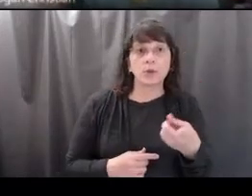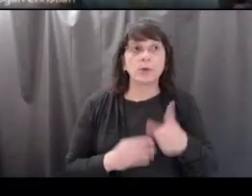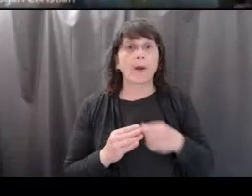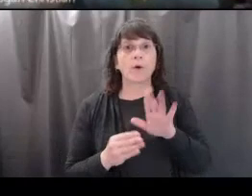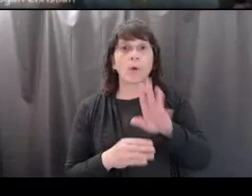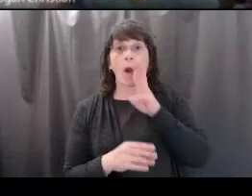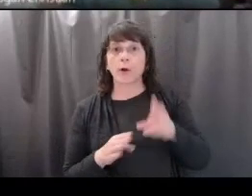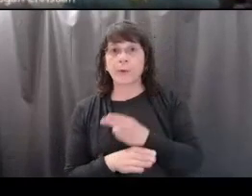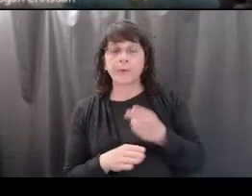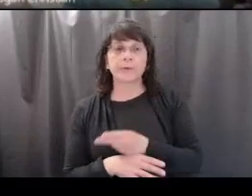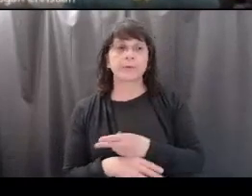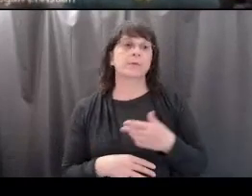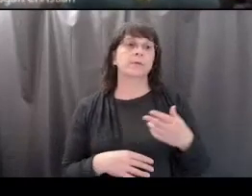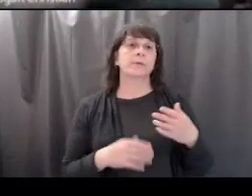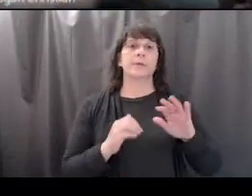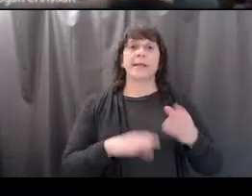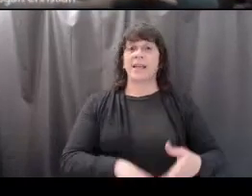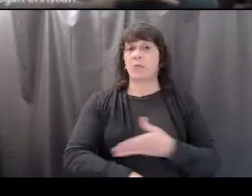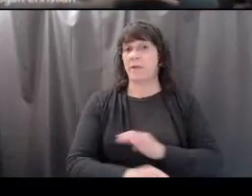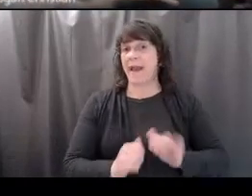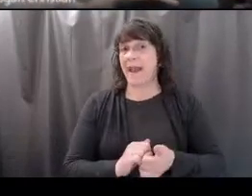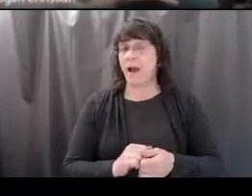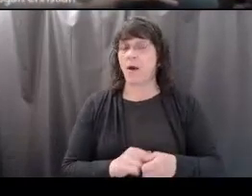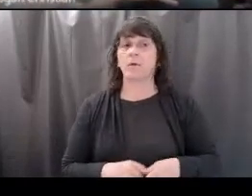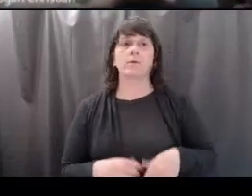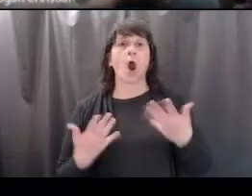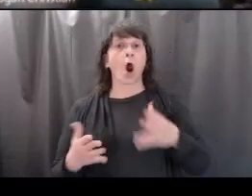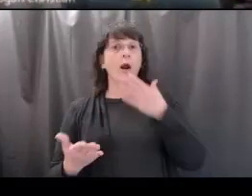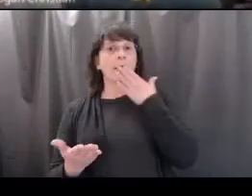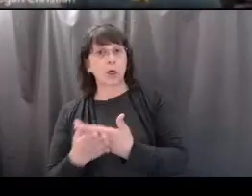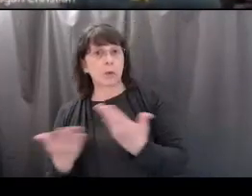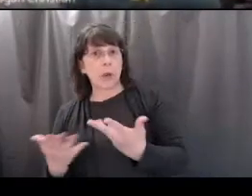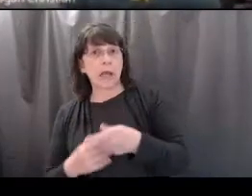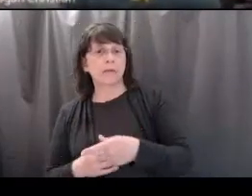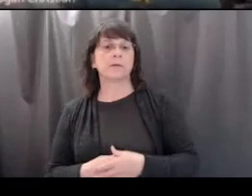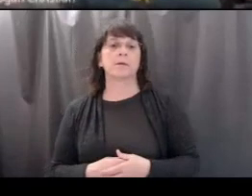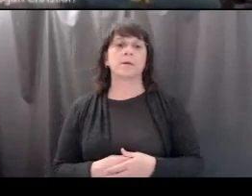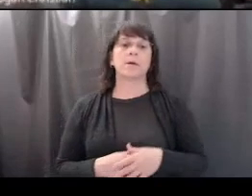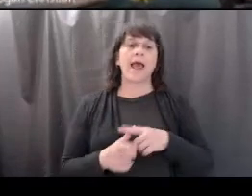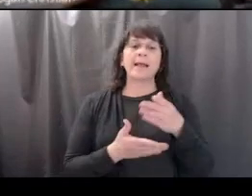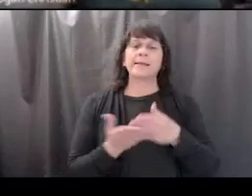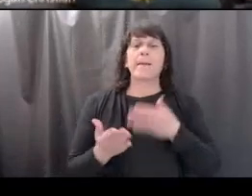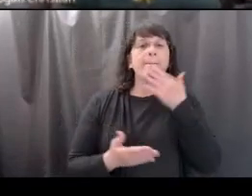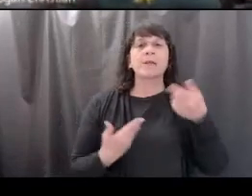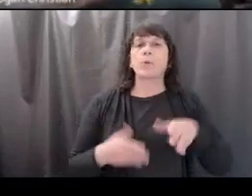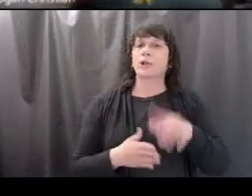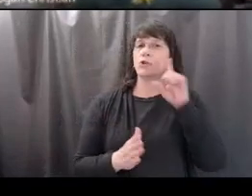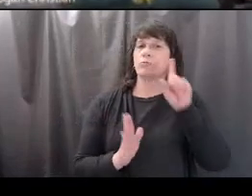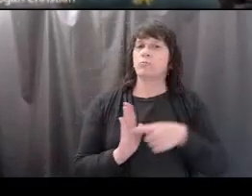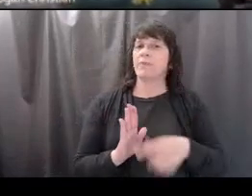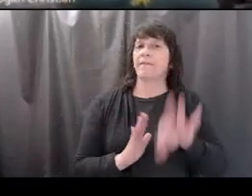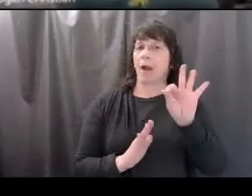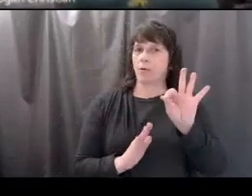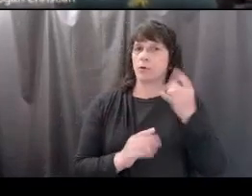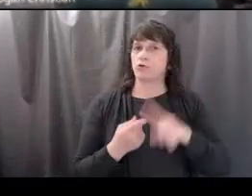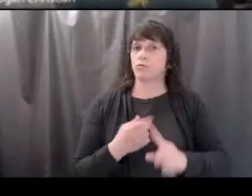use, and what areas could you improve on? What areas are you already doing good on? And what are some of the best ways you could envision